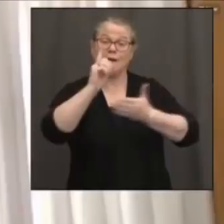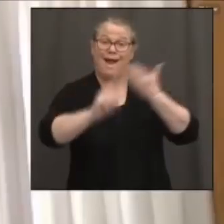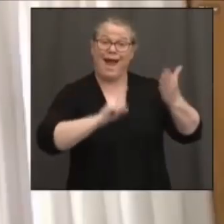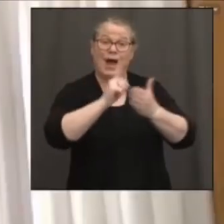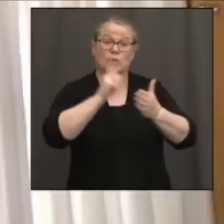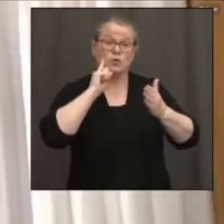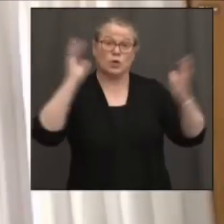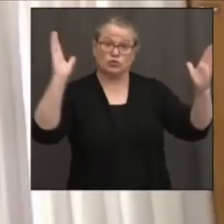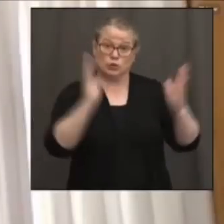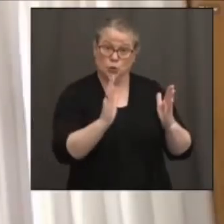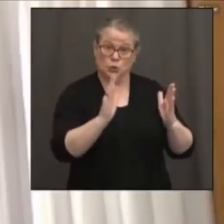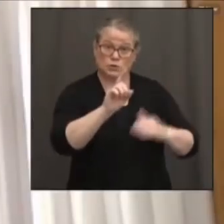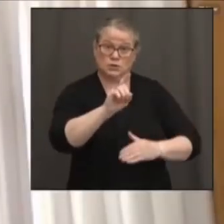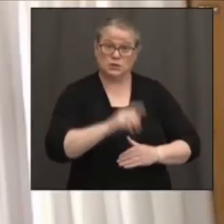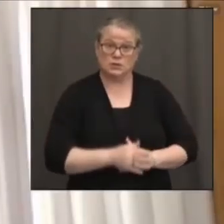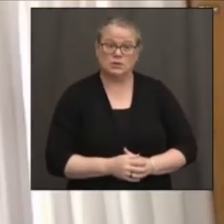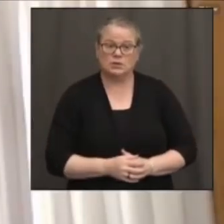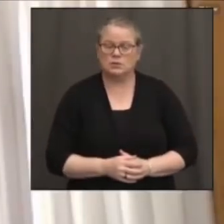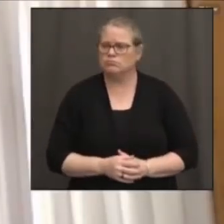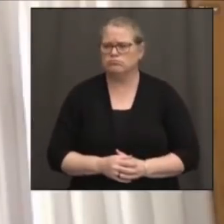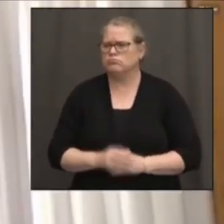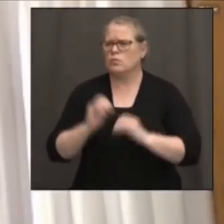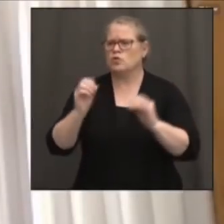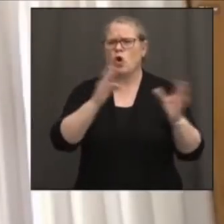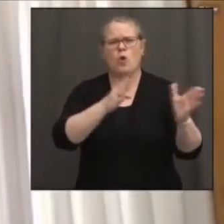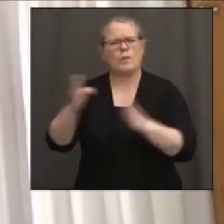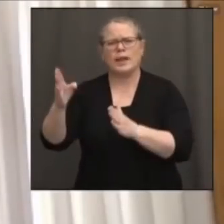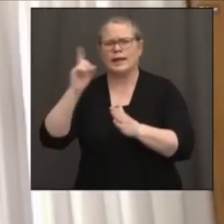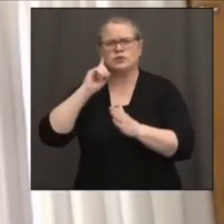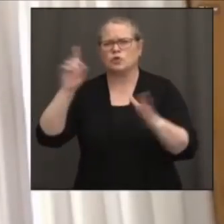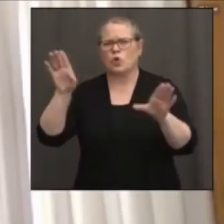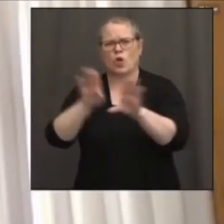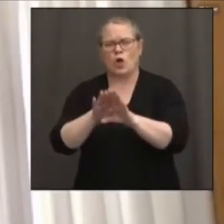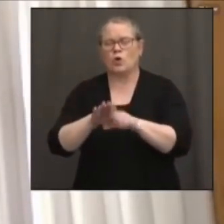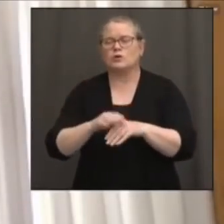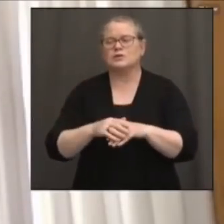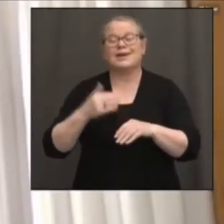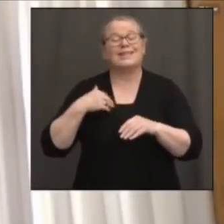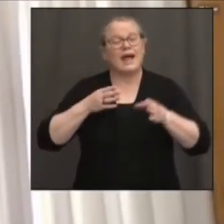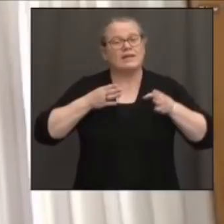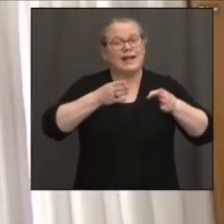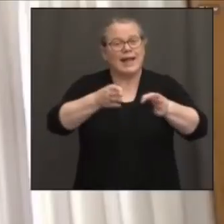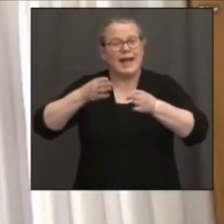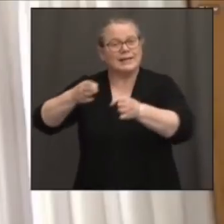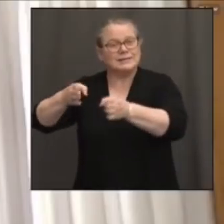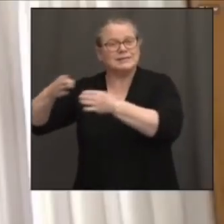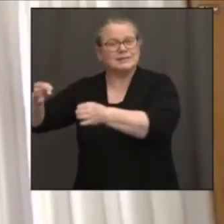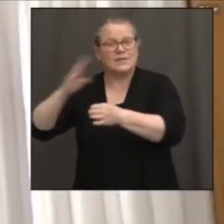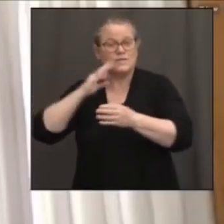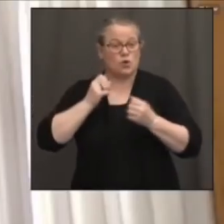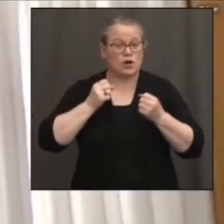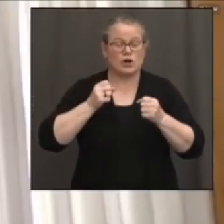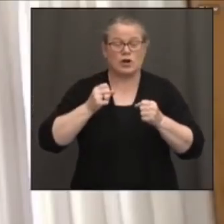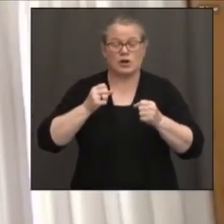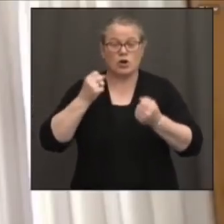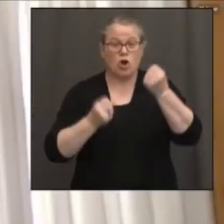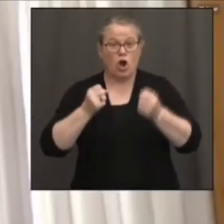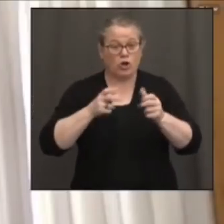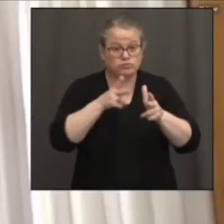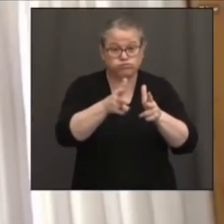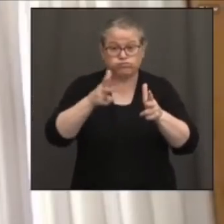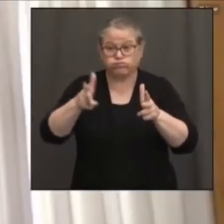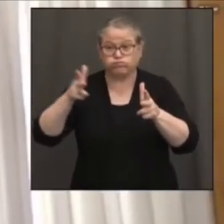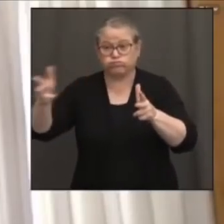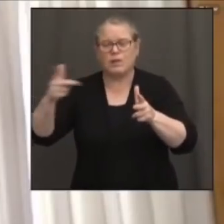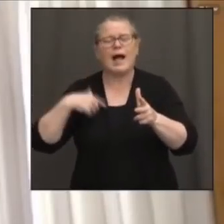I think they've already, cut back on some of the lanes of traffic based on demand, but no plans to close the Pratt & Whitney